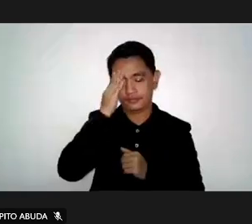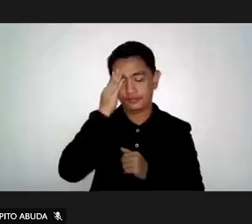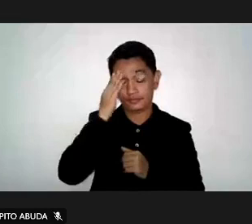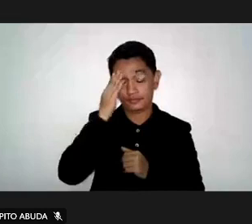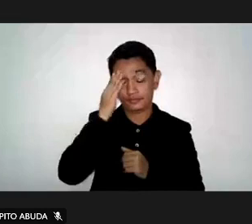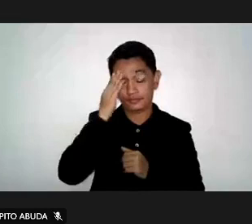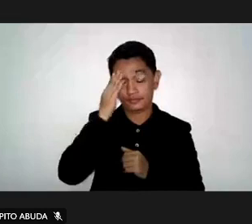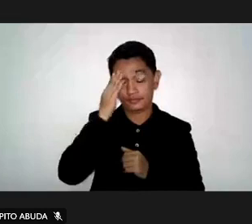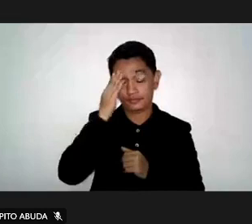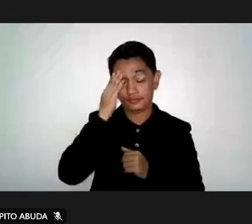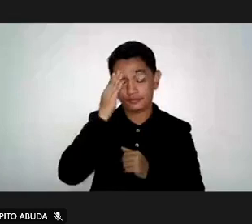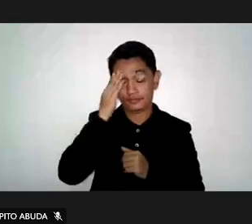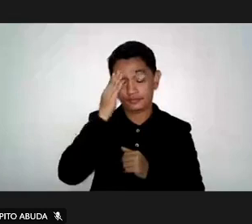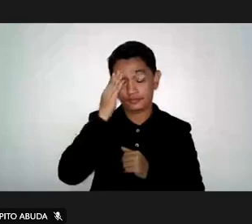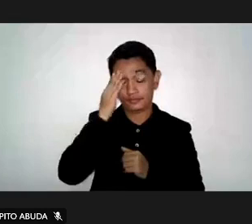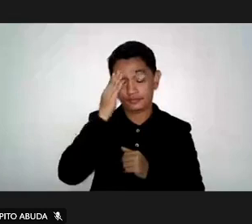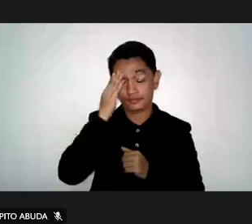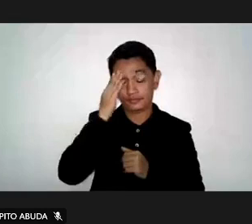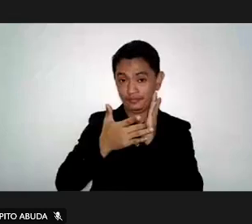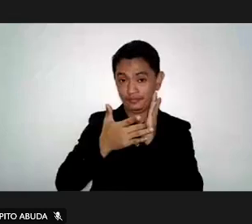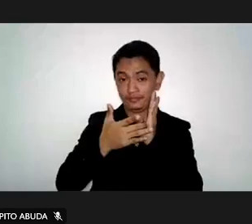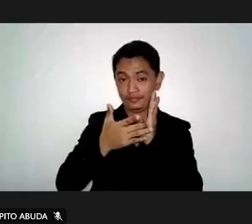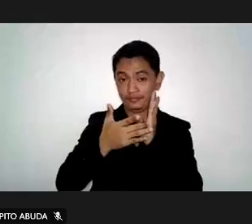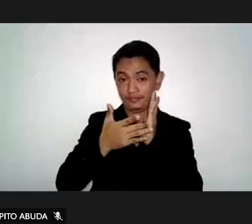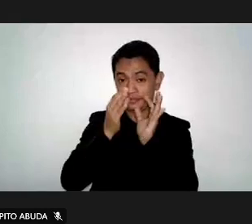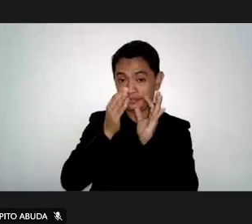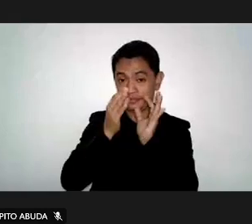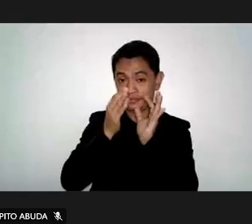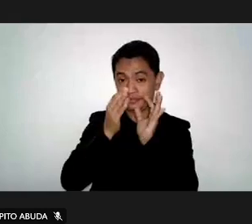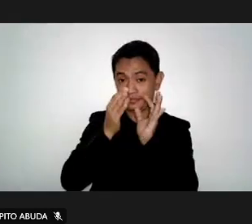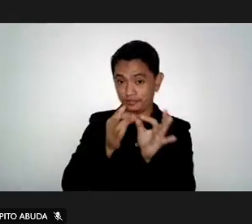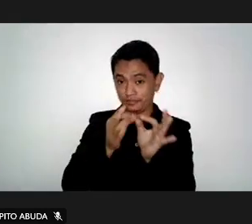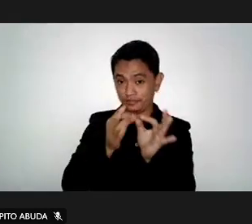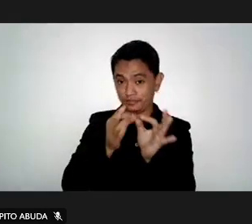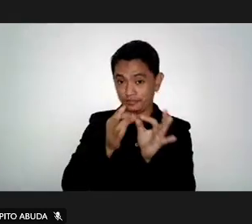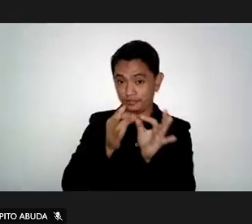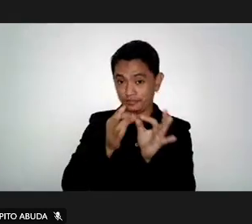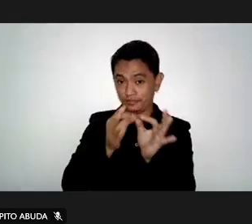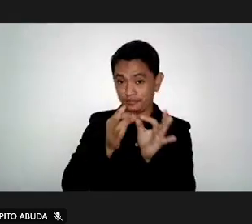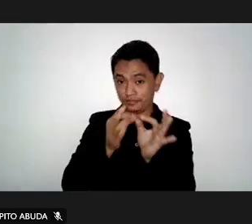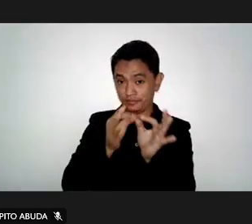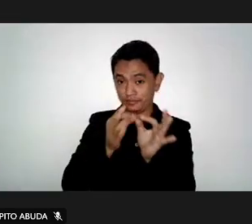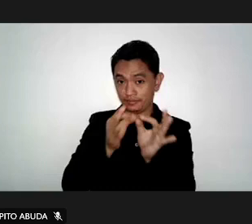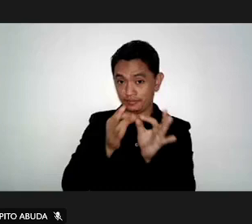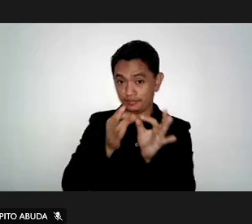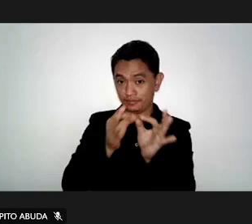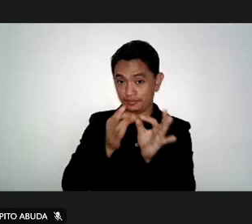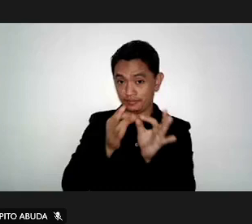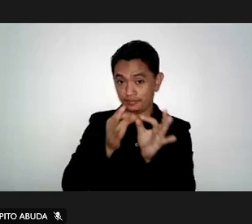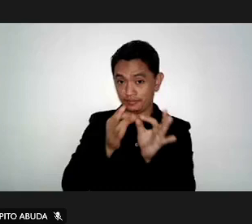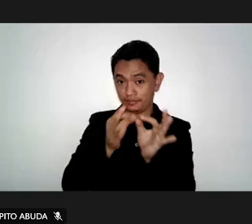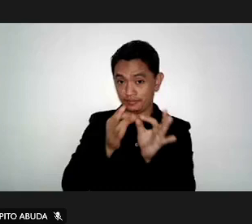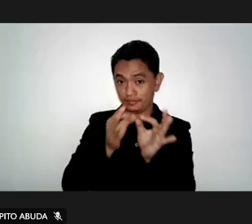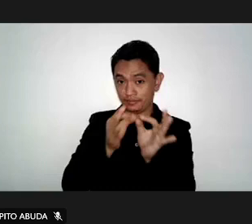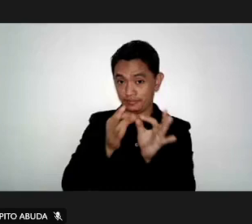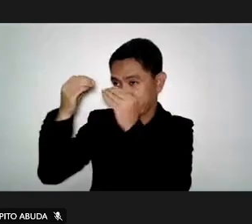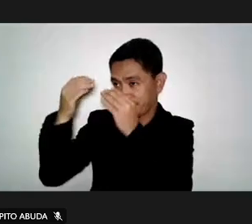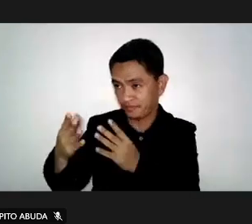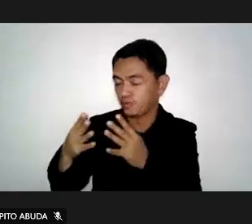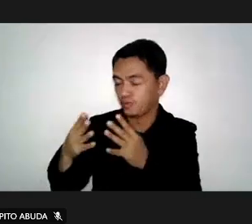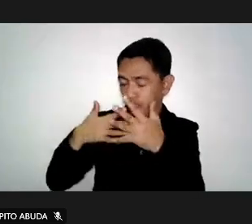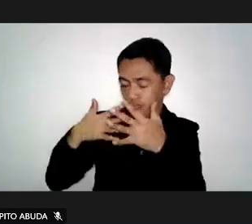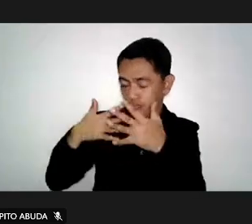Hello, good morning once again. You know, these technologies, though we know that these are